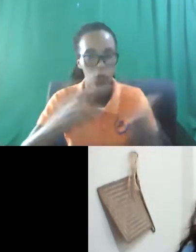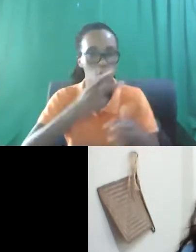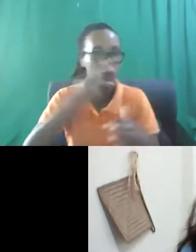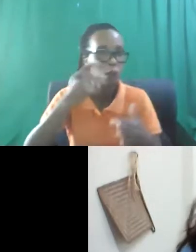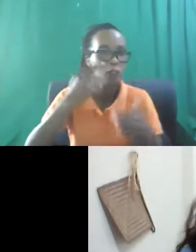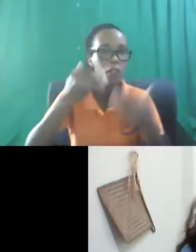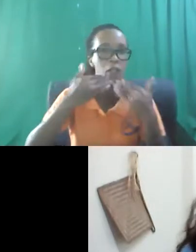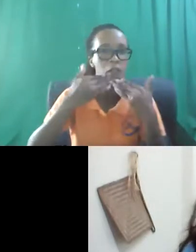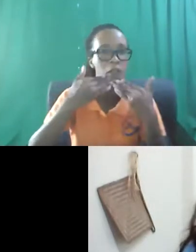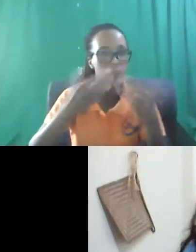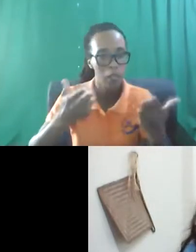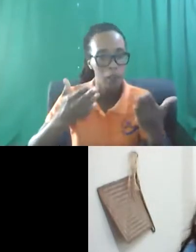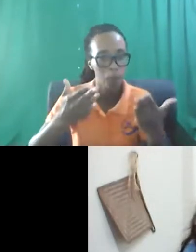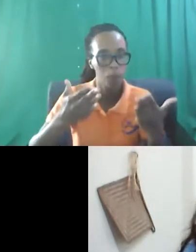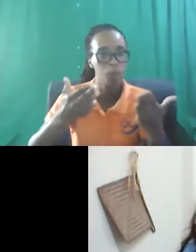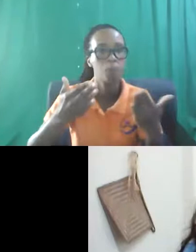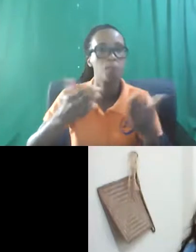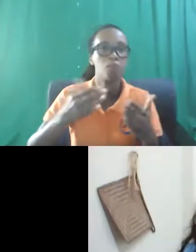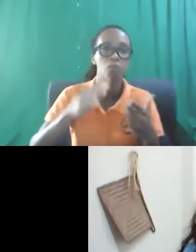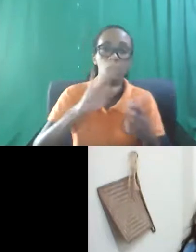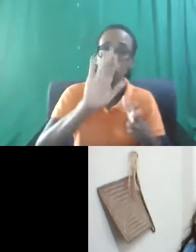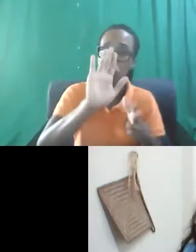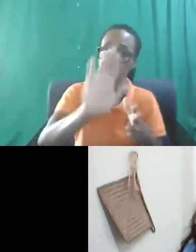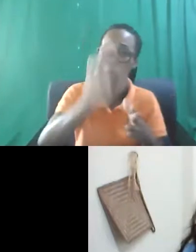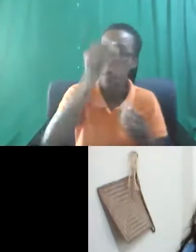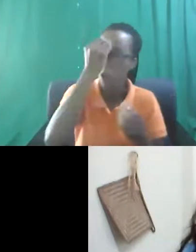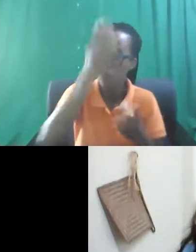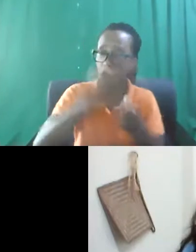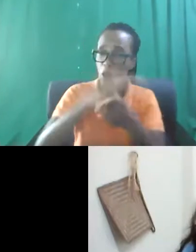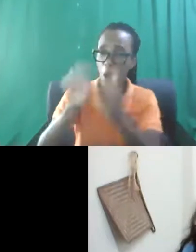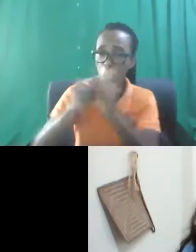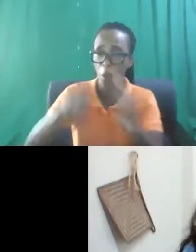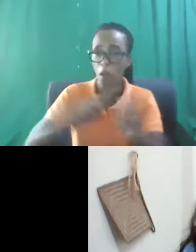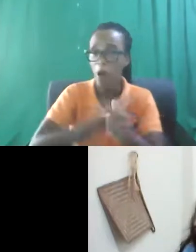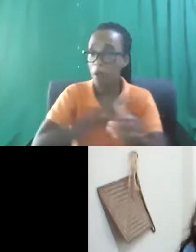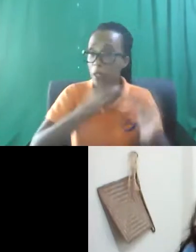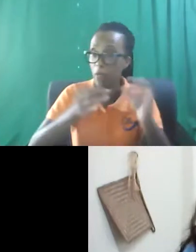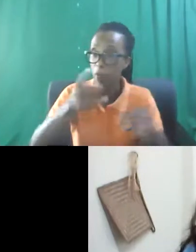your knowledge with us. If anybody has any questions, I will call you back.